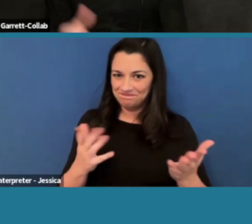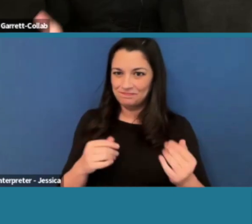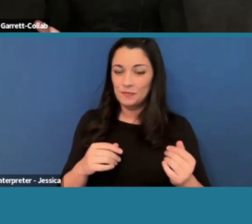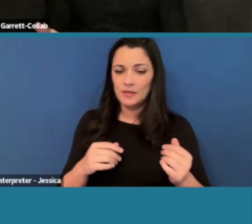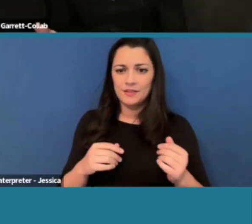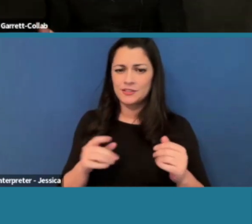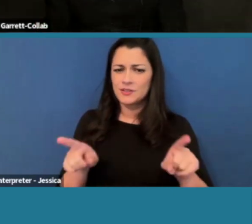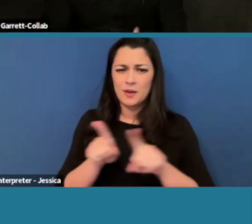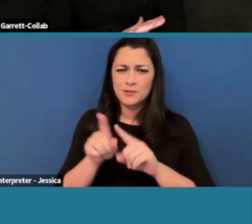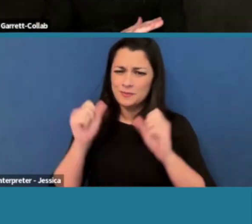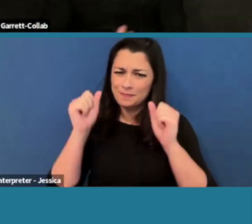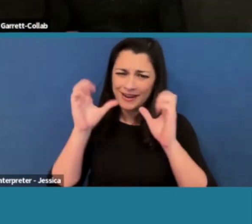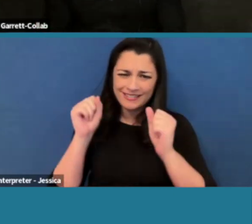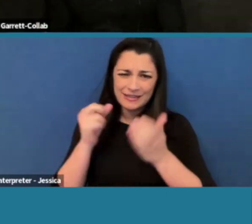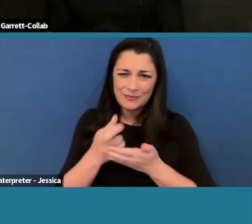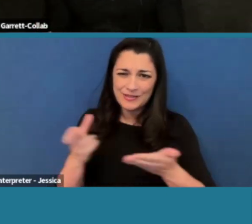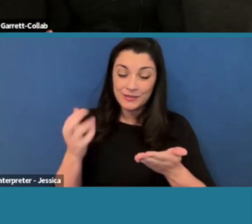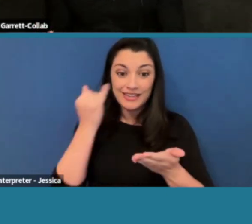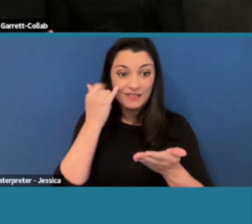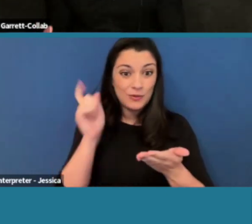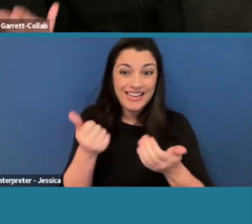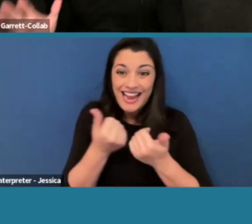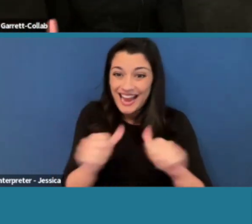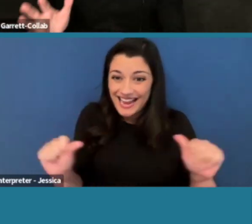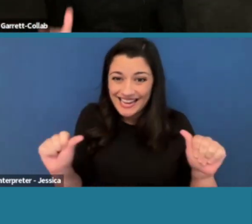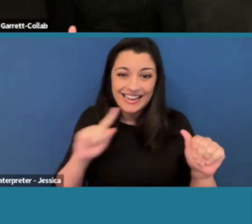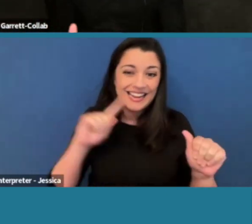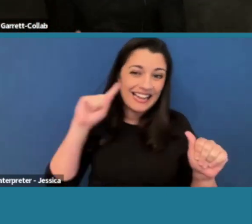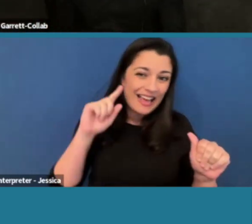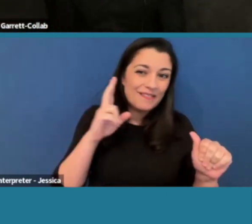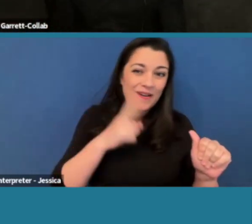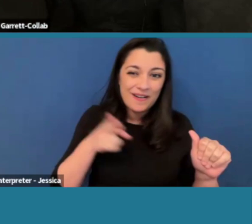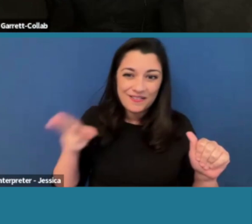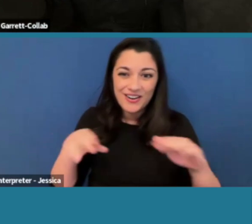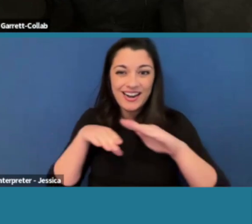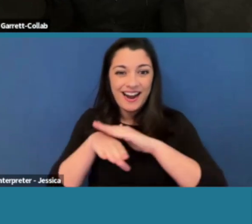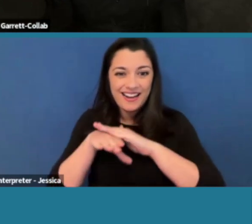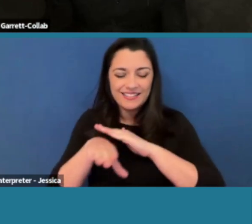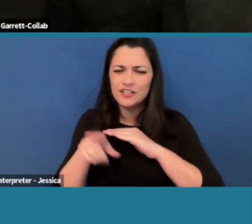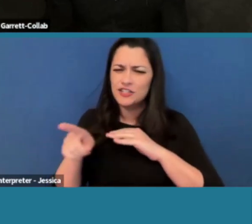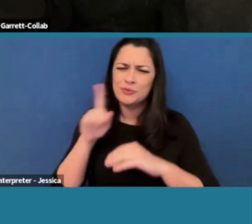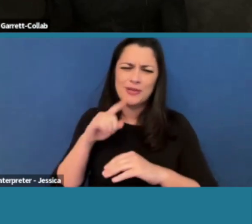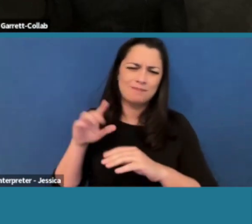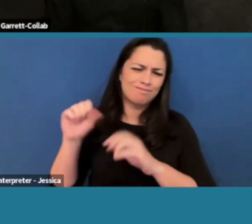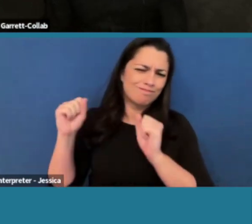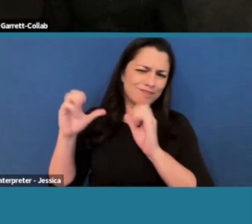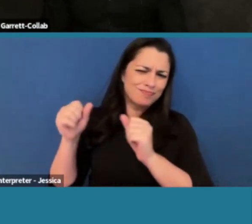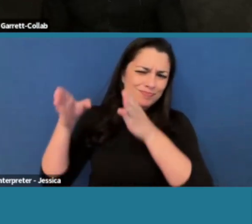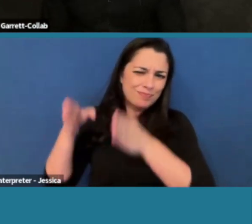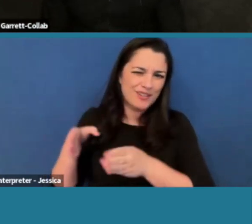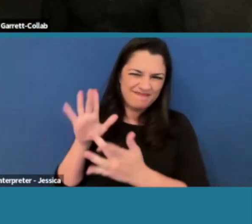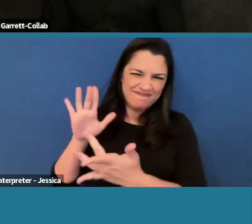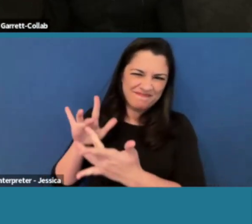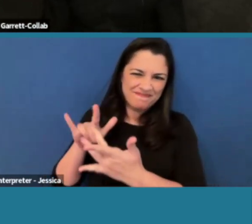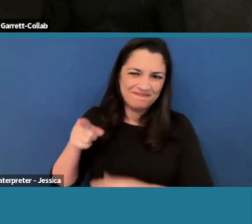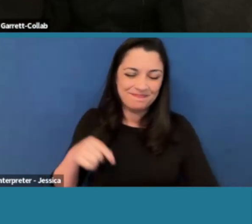she's also an amazing resource. So if you ever need anything deaf, hard of hearing access related, she is a go-to. Let's see